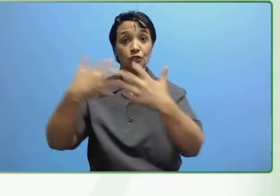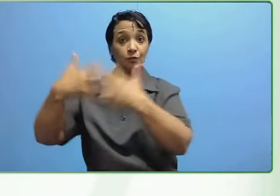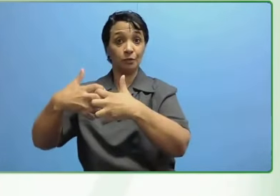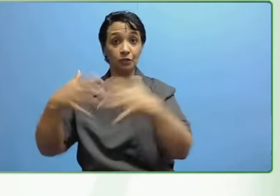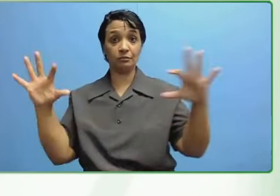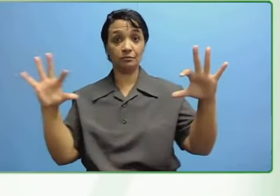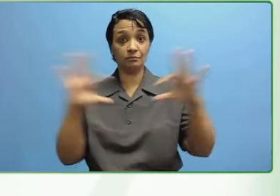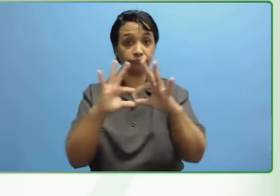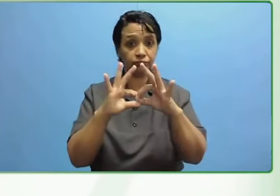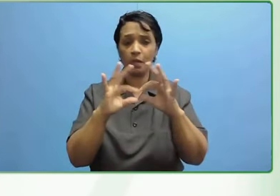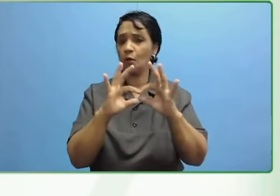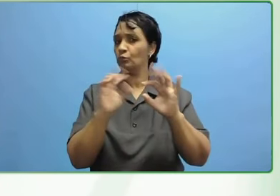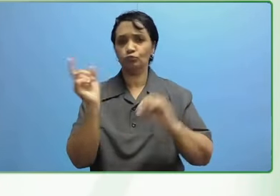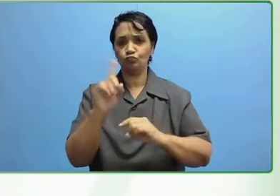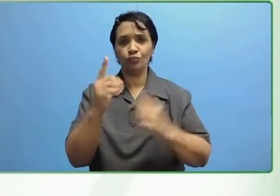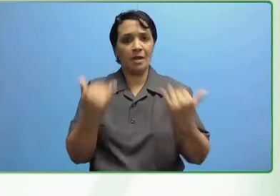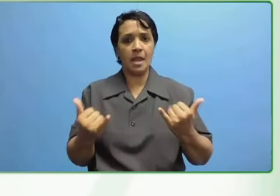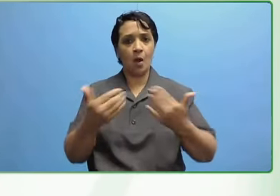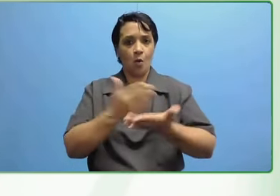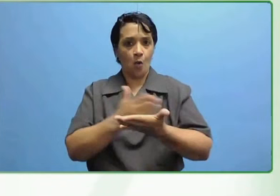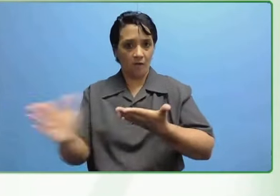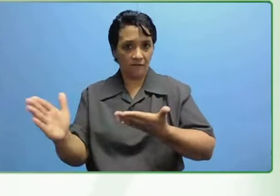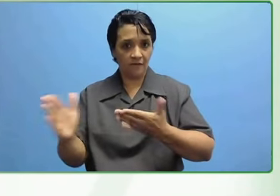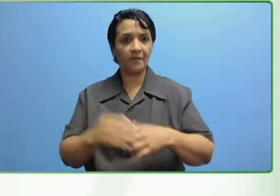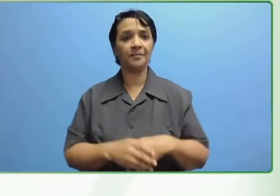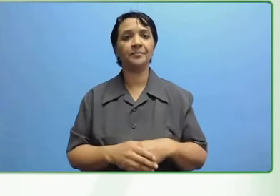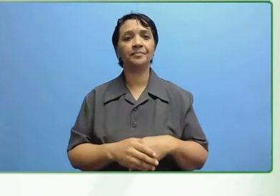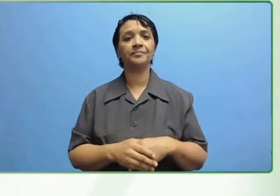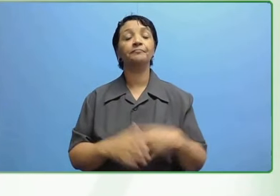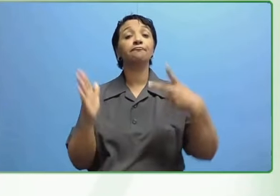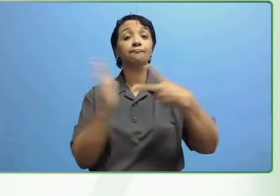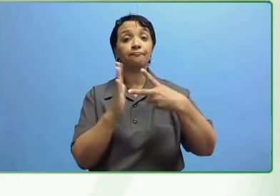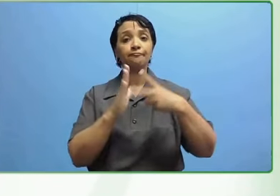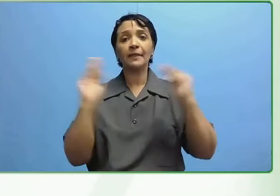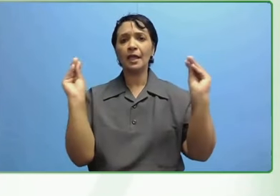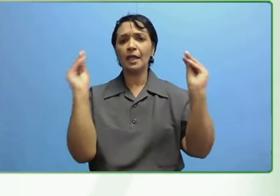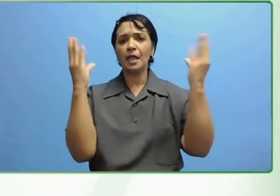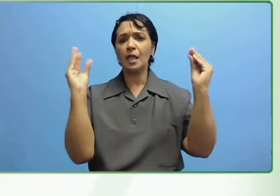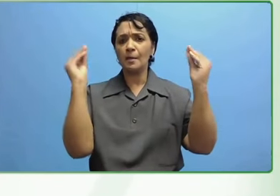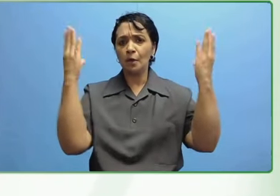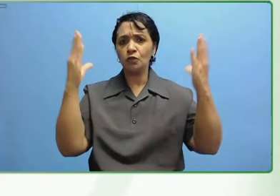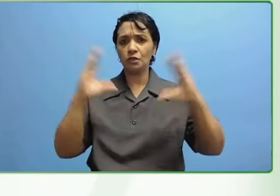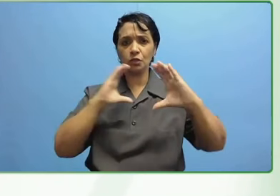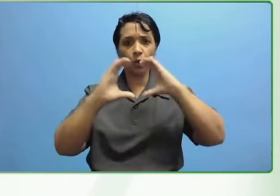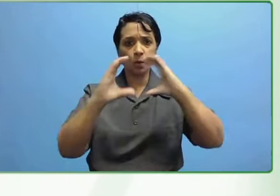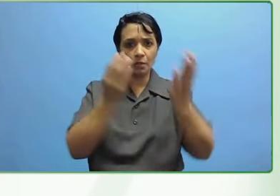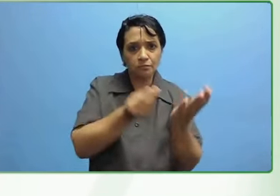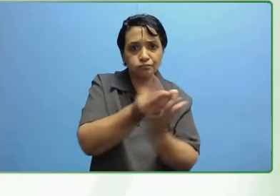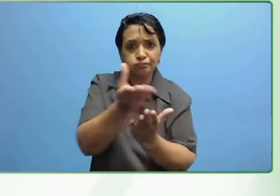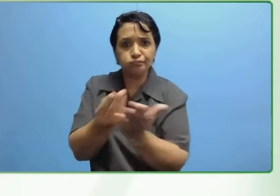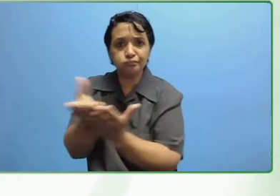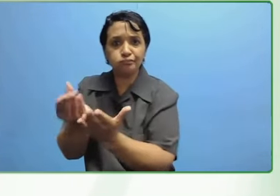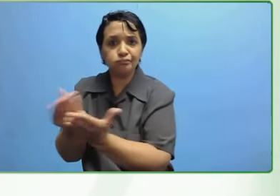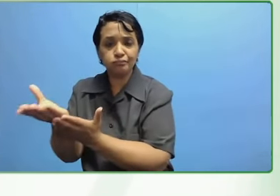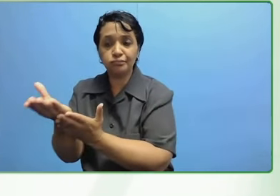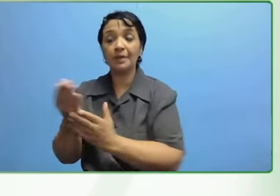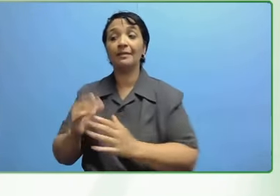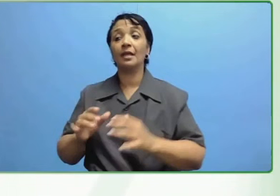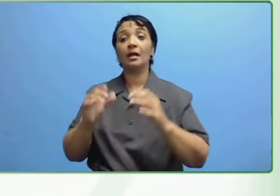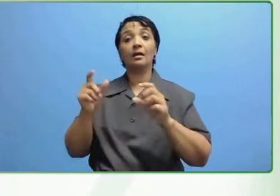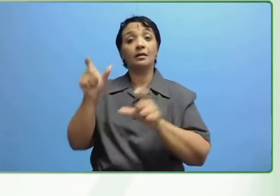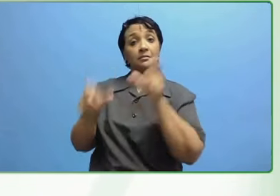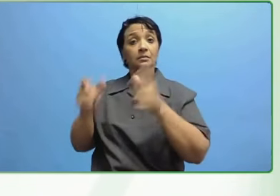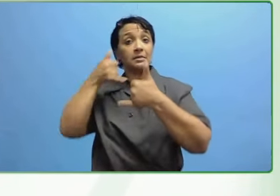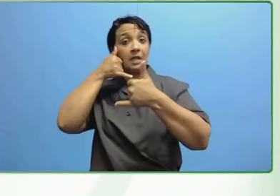and said at the moment, including emergency communications. So service providers, telecom providers have to make sure that the